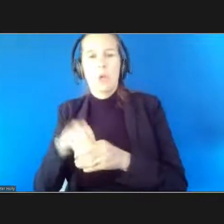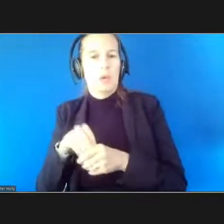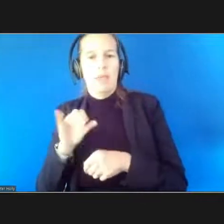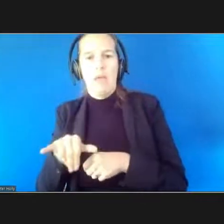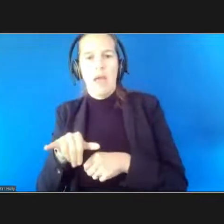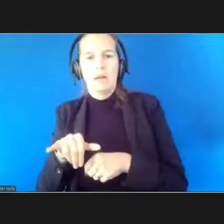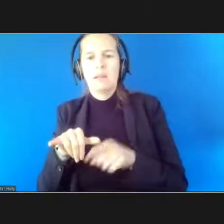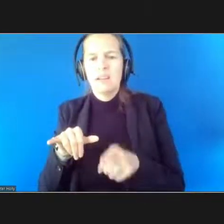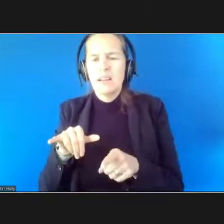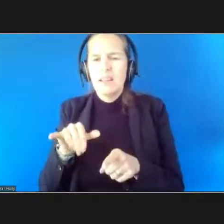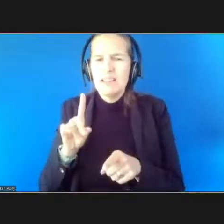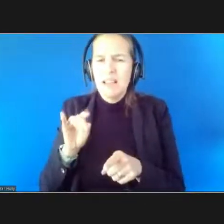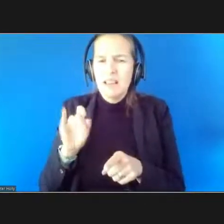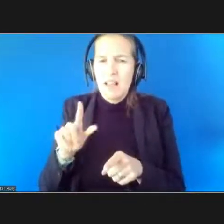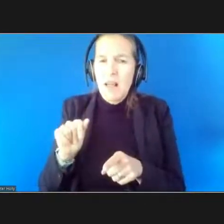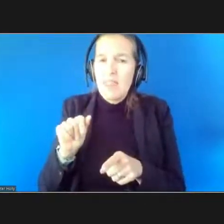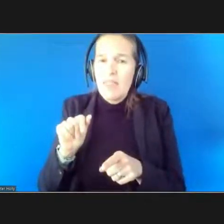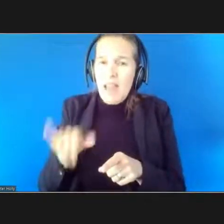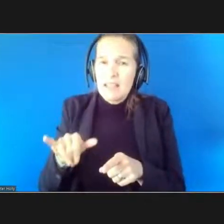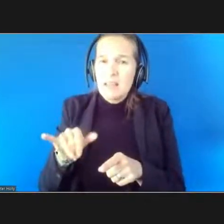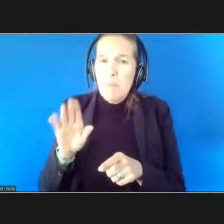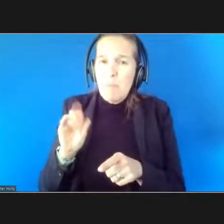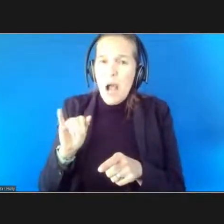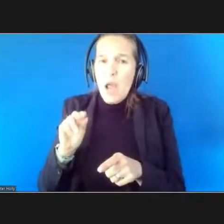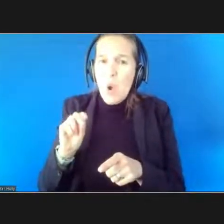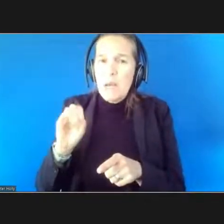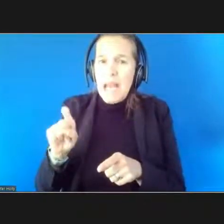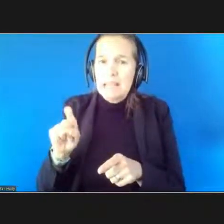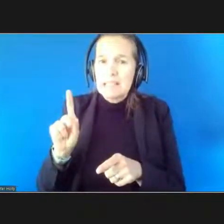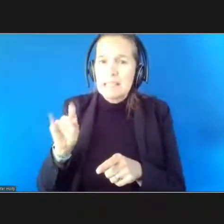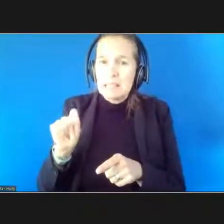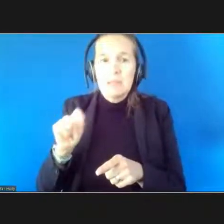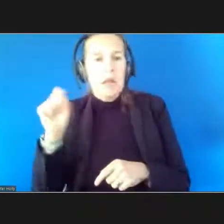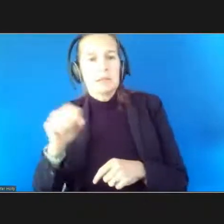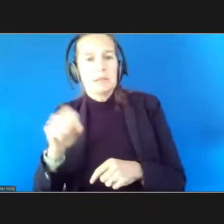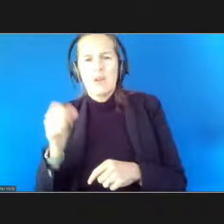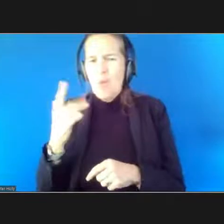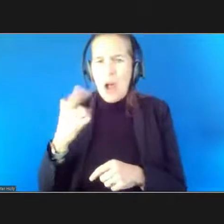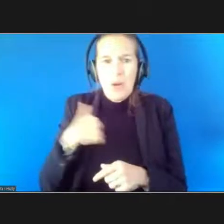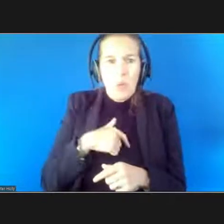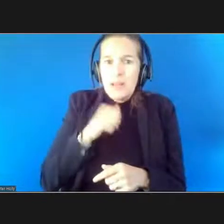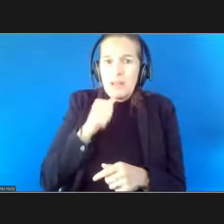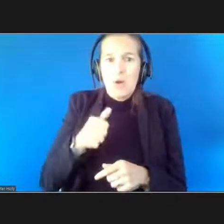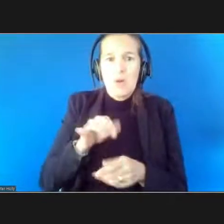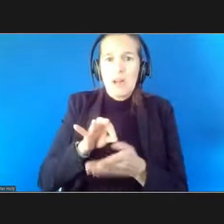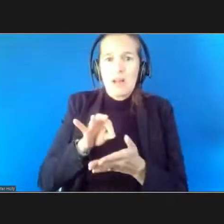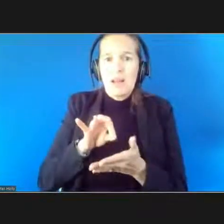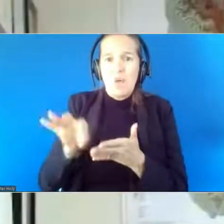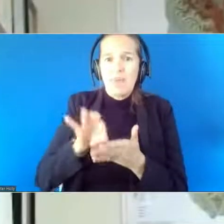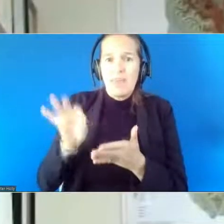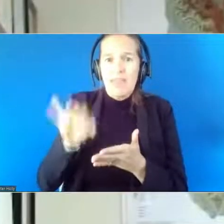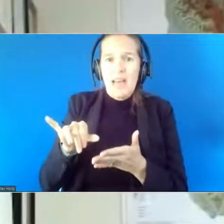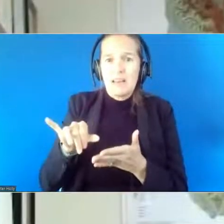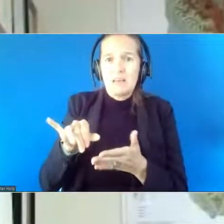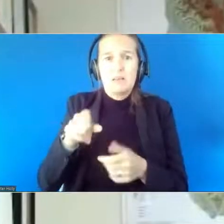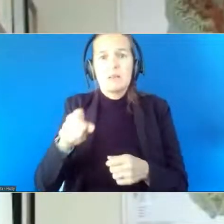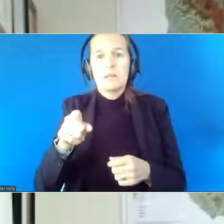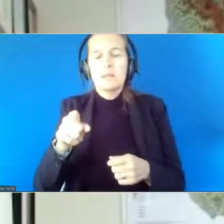That's the Bionex kits? Yes. And why would we not count that? It's not